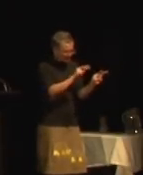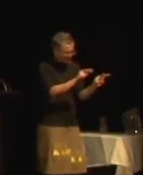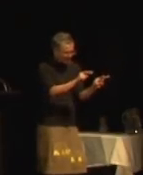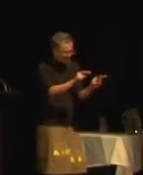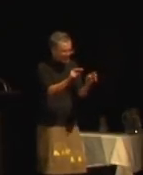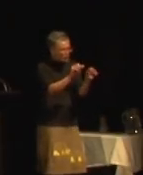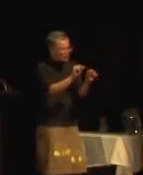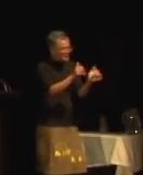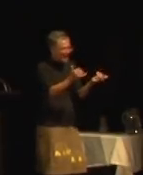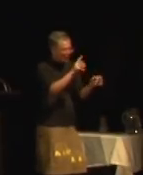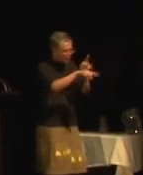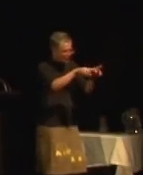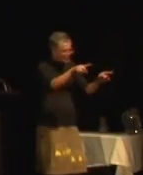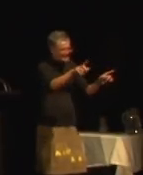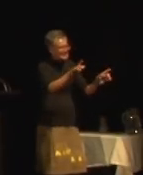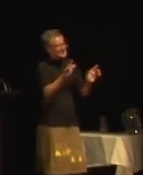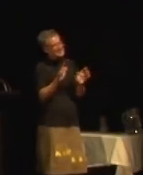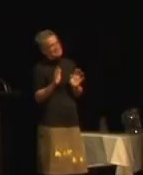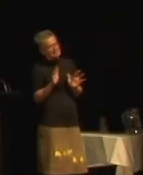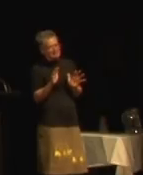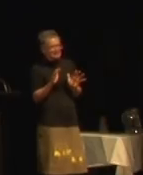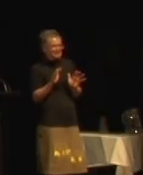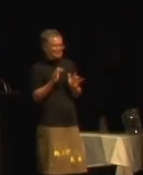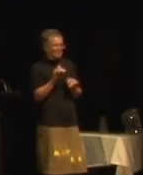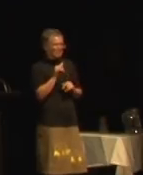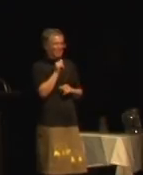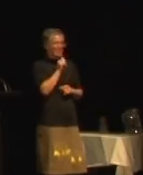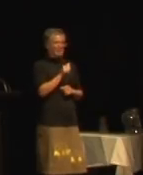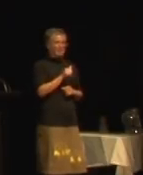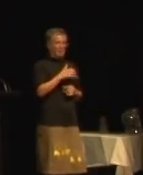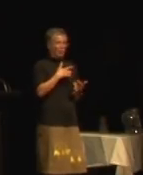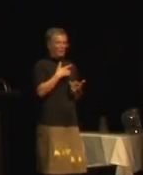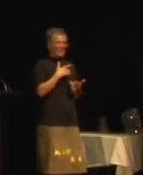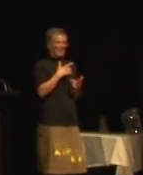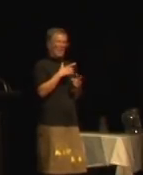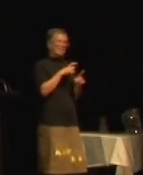and if we think that diversity is important, and go back to the arguments around innovation,